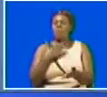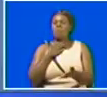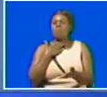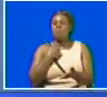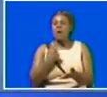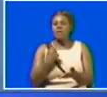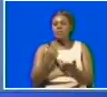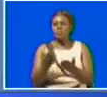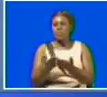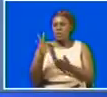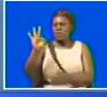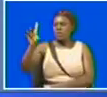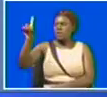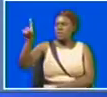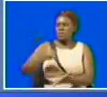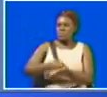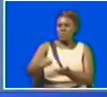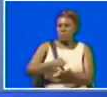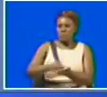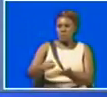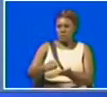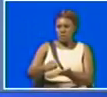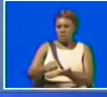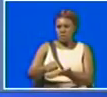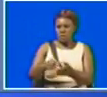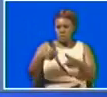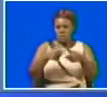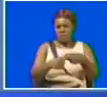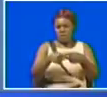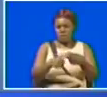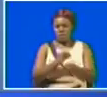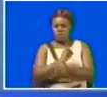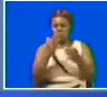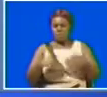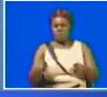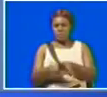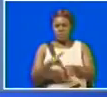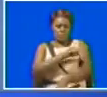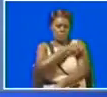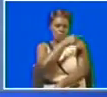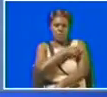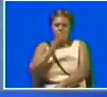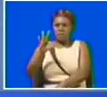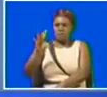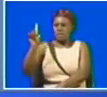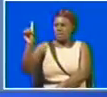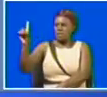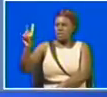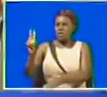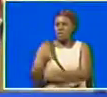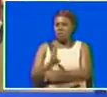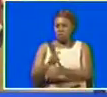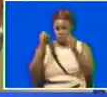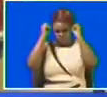to make available 3D printers to, among others, industrial designers and hospitals where 3D models are used